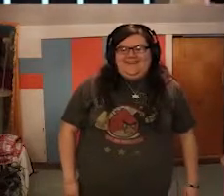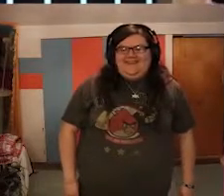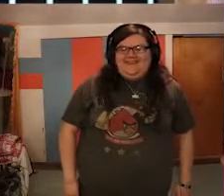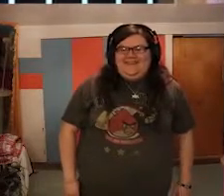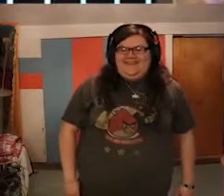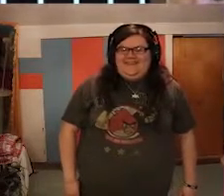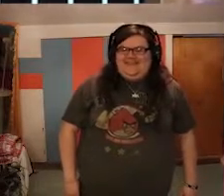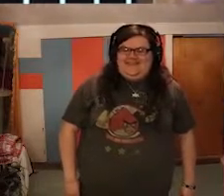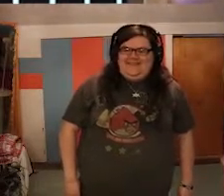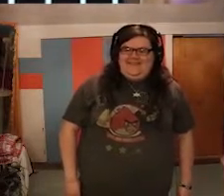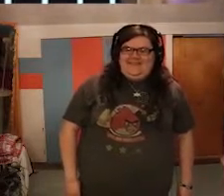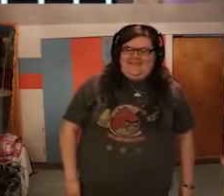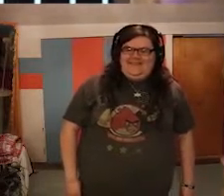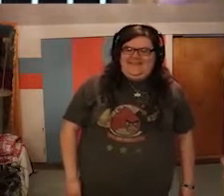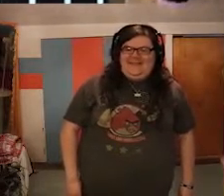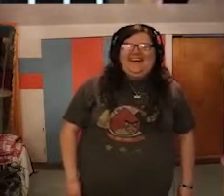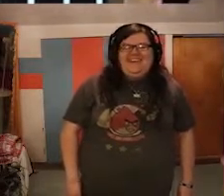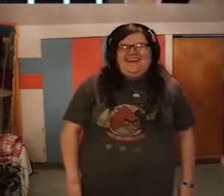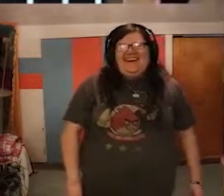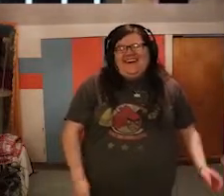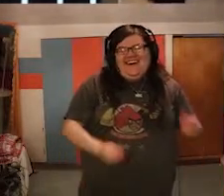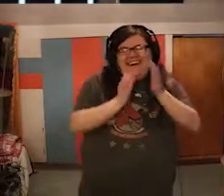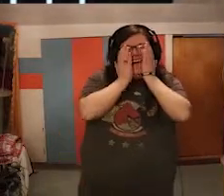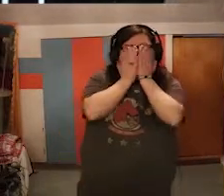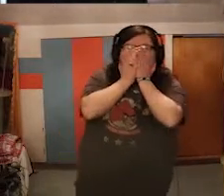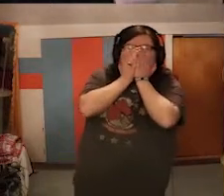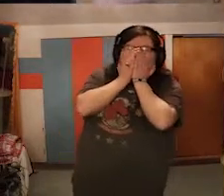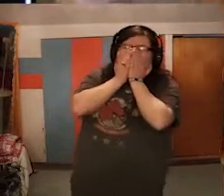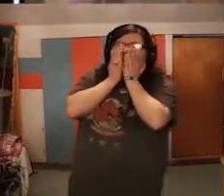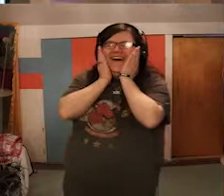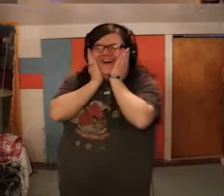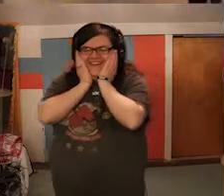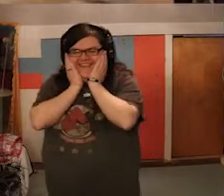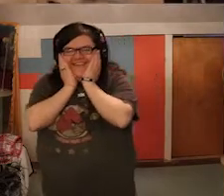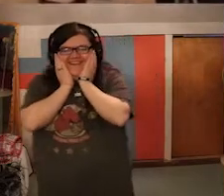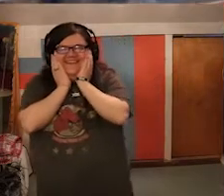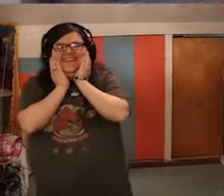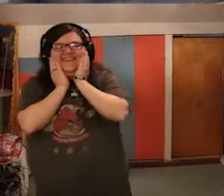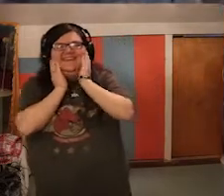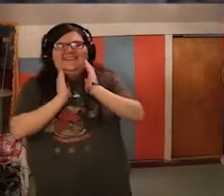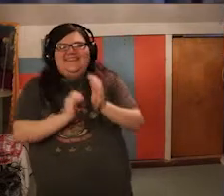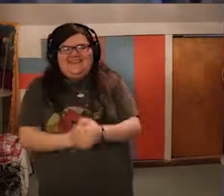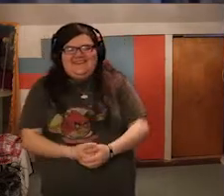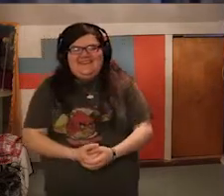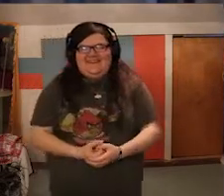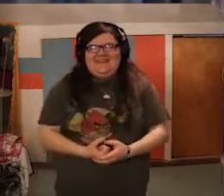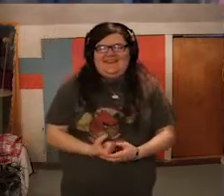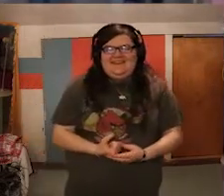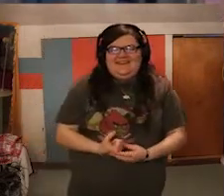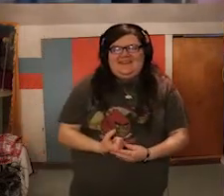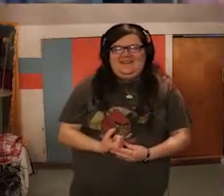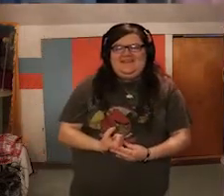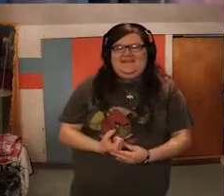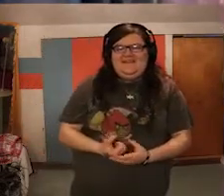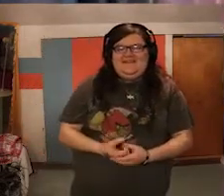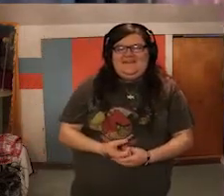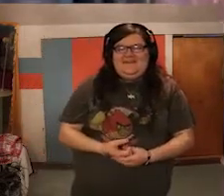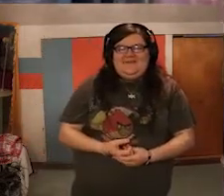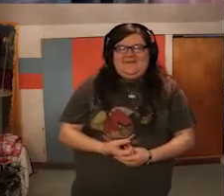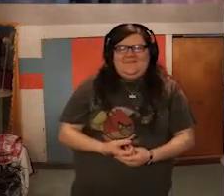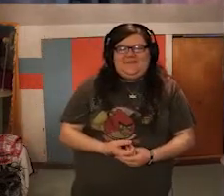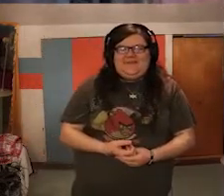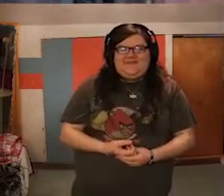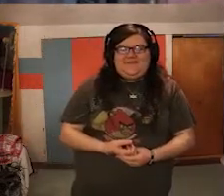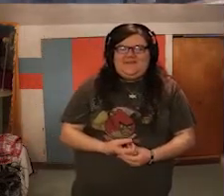seen. I don't know if it'll fit her, but I don't care. She has to try it. This is so. Oh my god. She wanted, she wanted nail